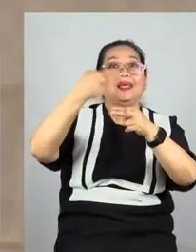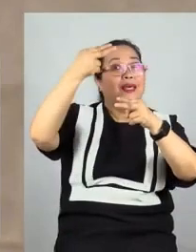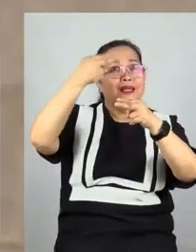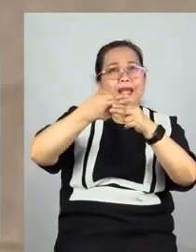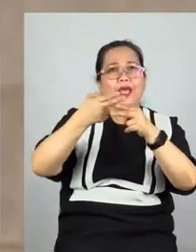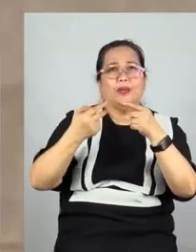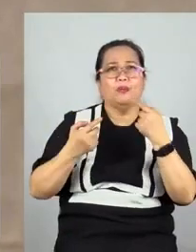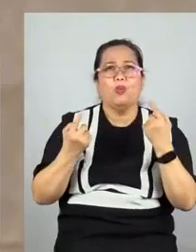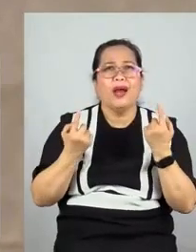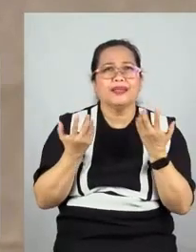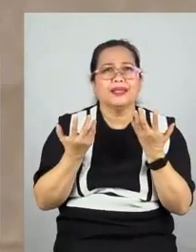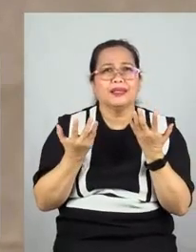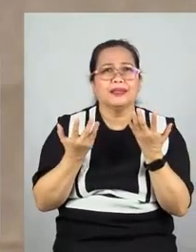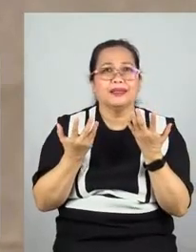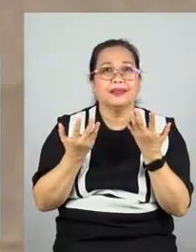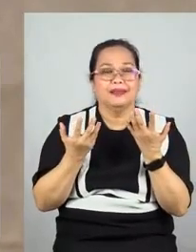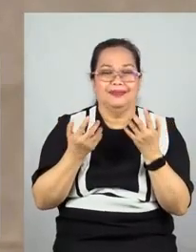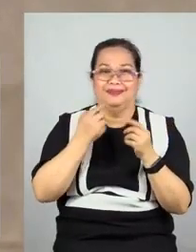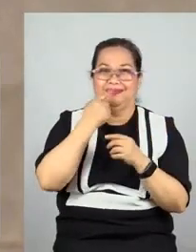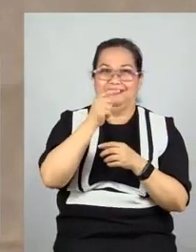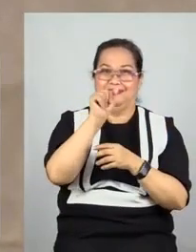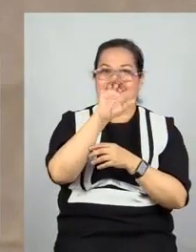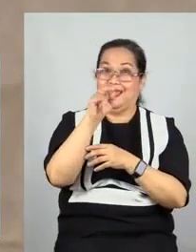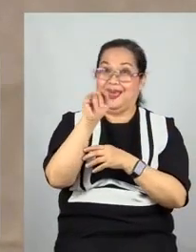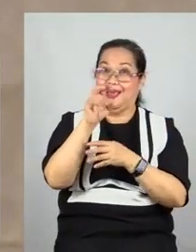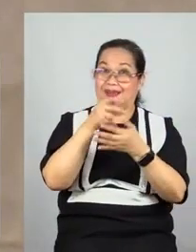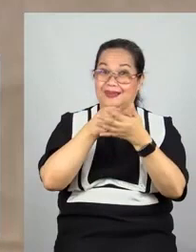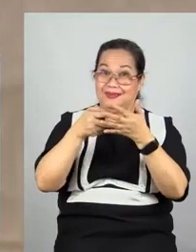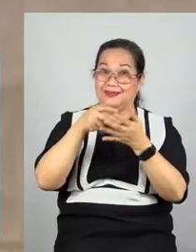name? Sabi sa Acts 4:12,